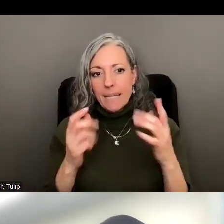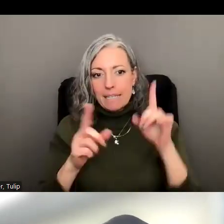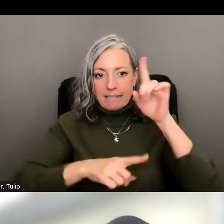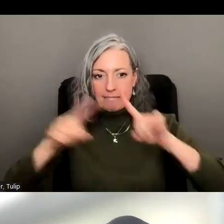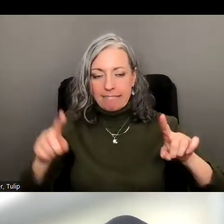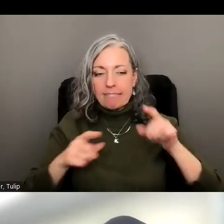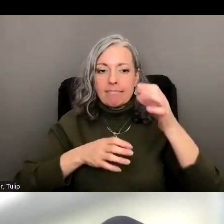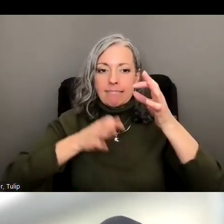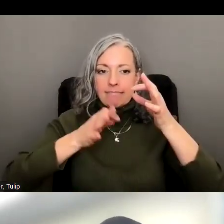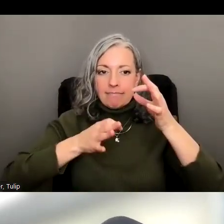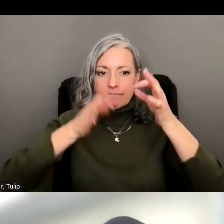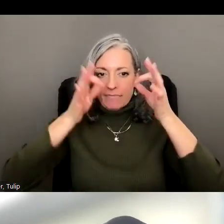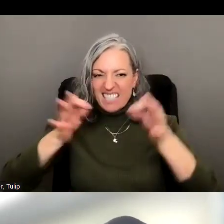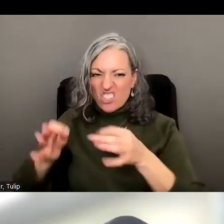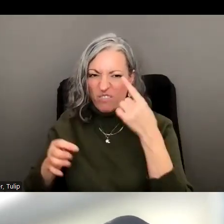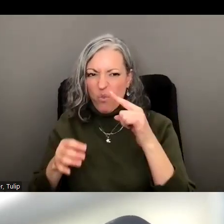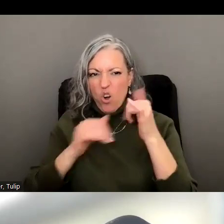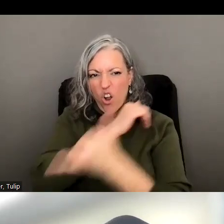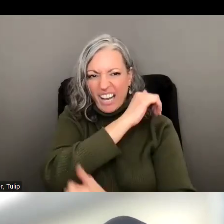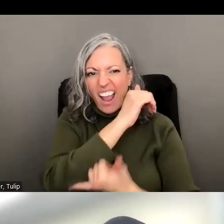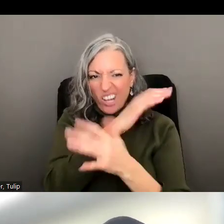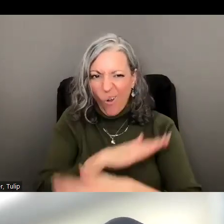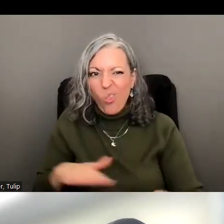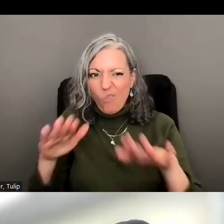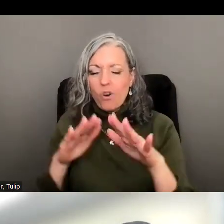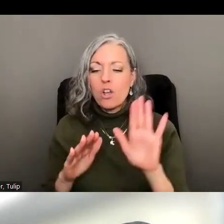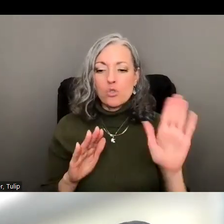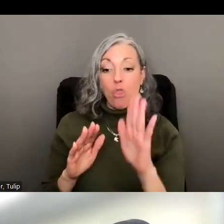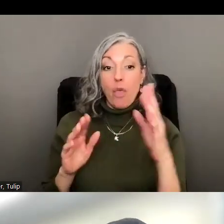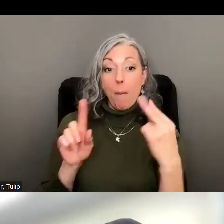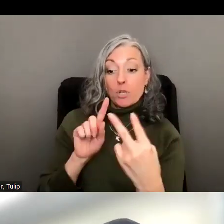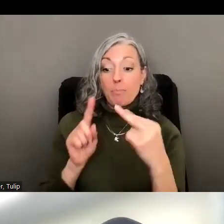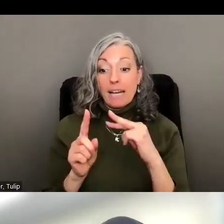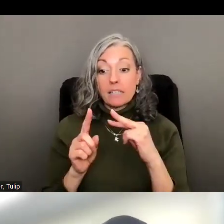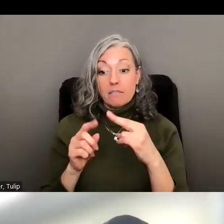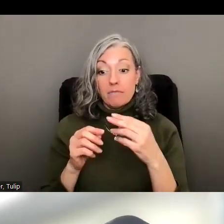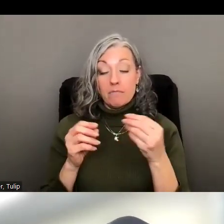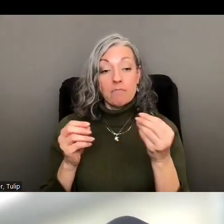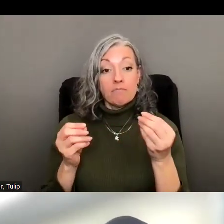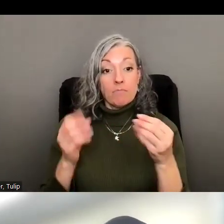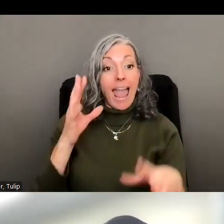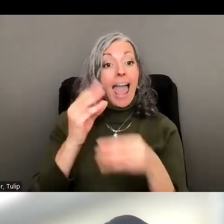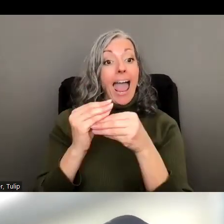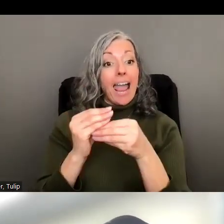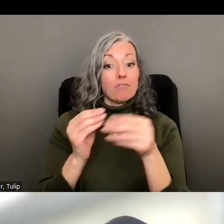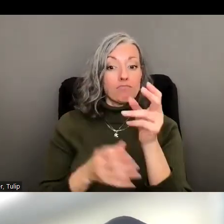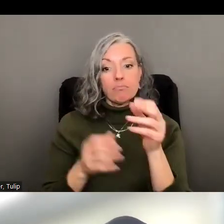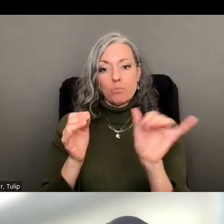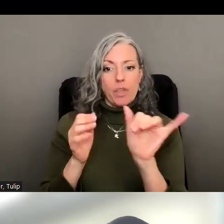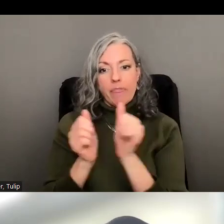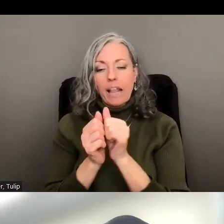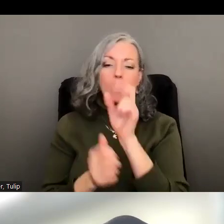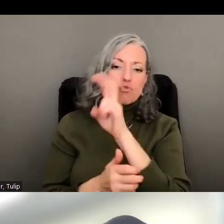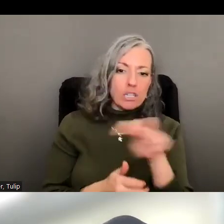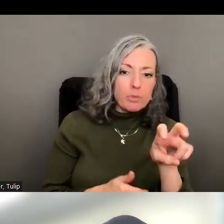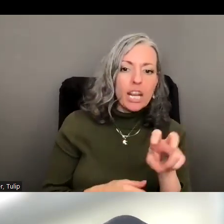And so bring that important perspective of knowing how decisions across all the different areas, you know, transportation, housing,